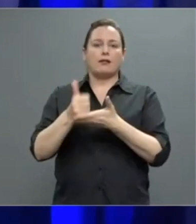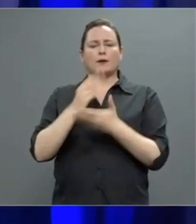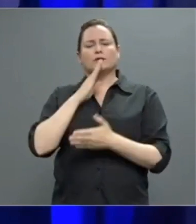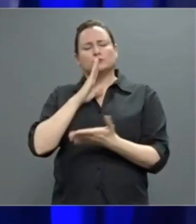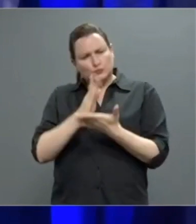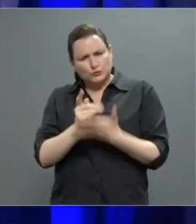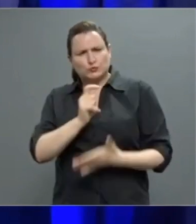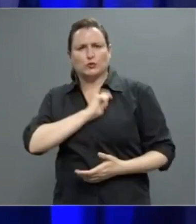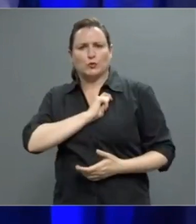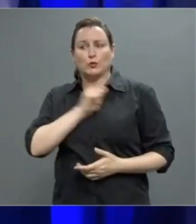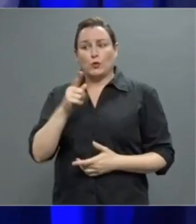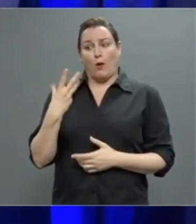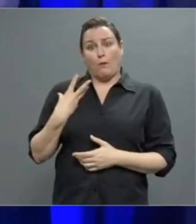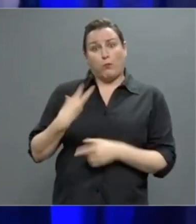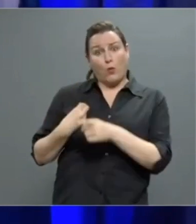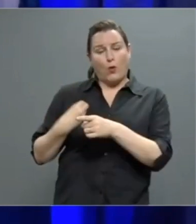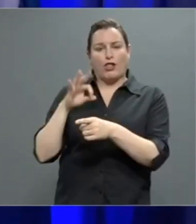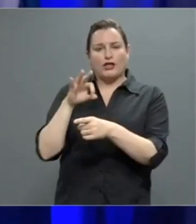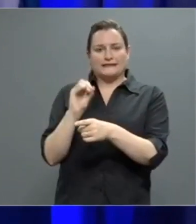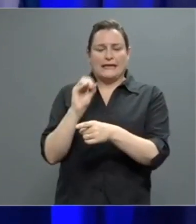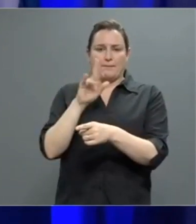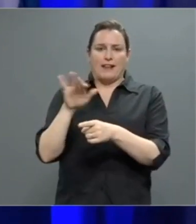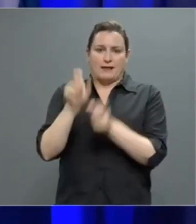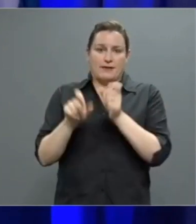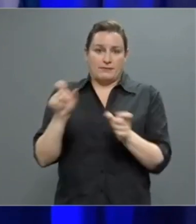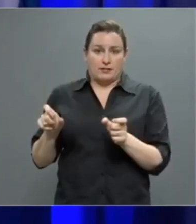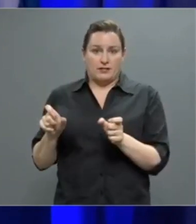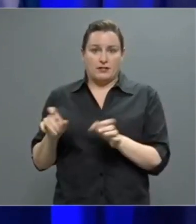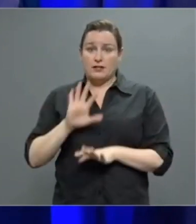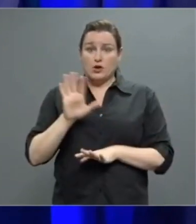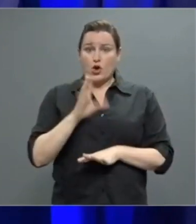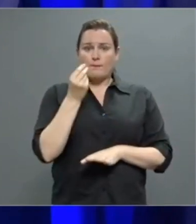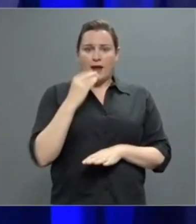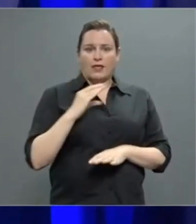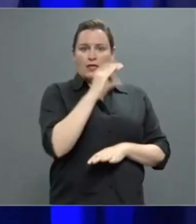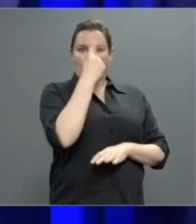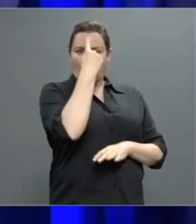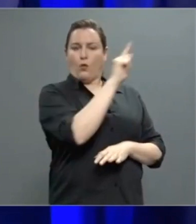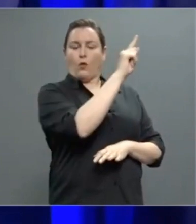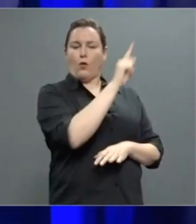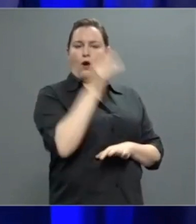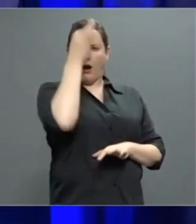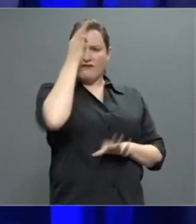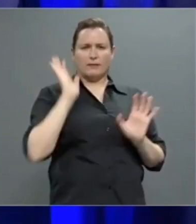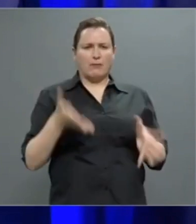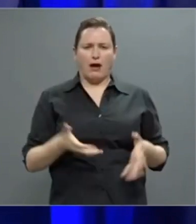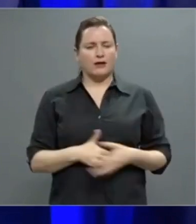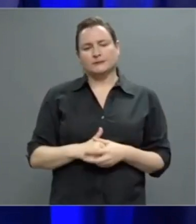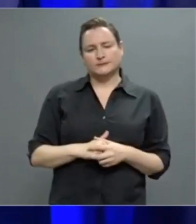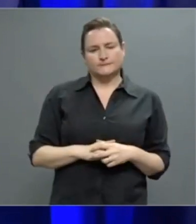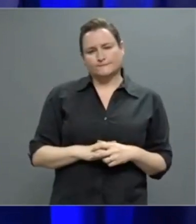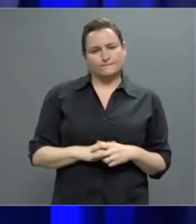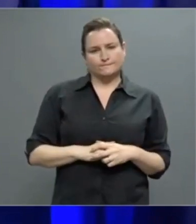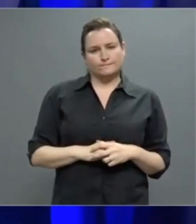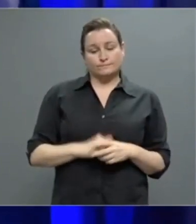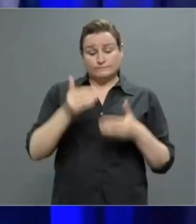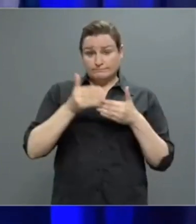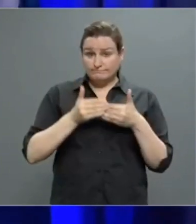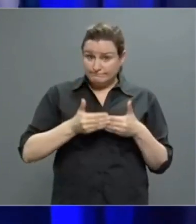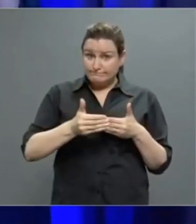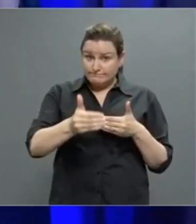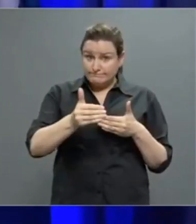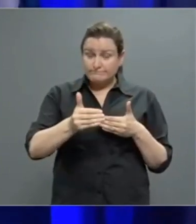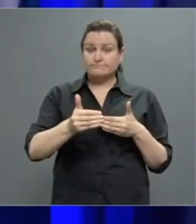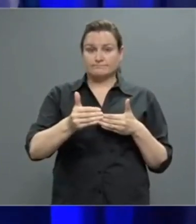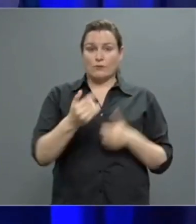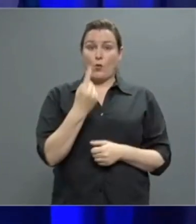people rather than for this predatory elite. Going forward, we will evaluate every decision on the basis of a